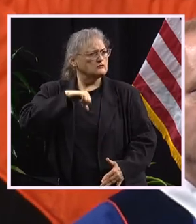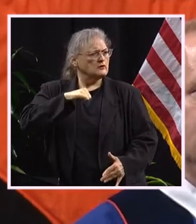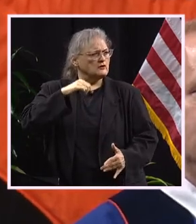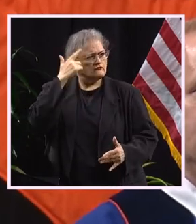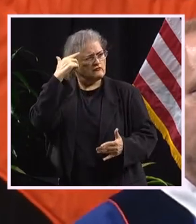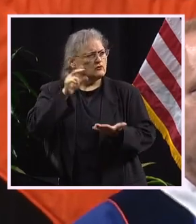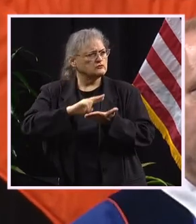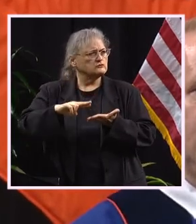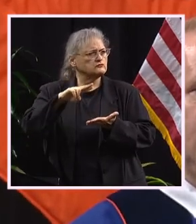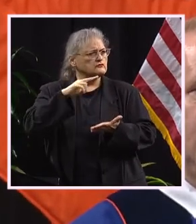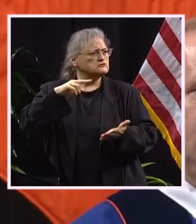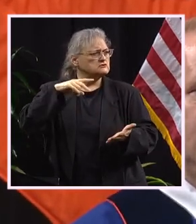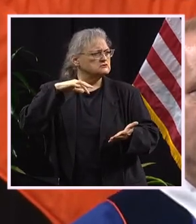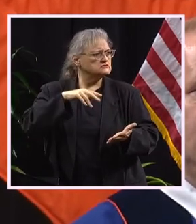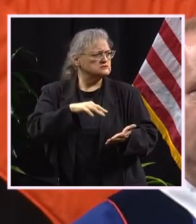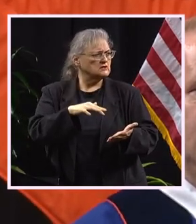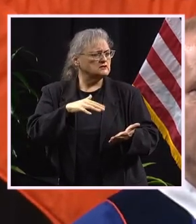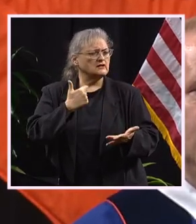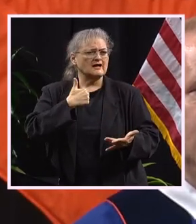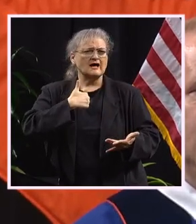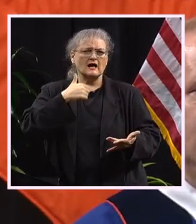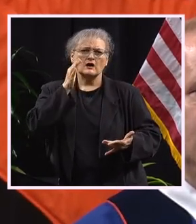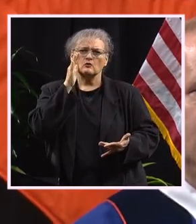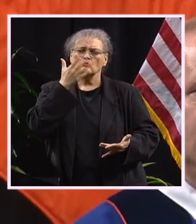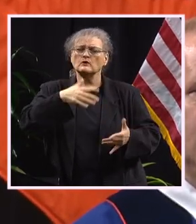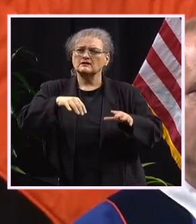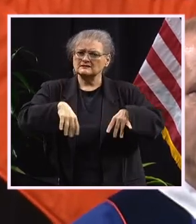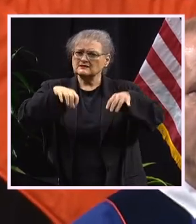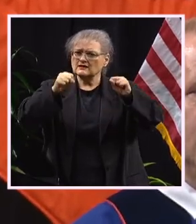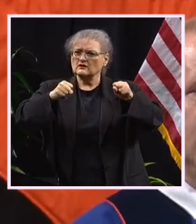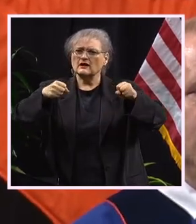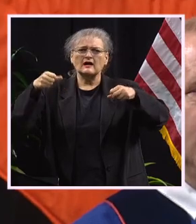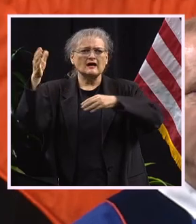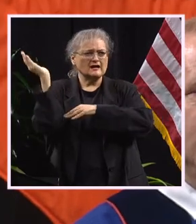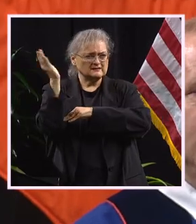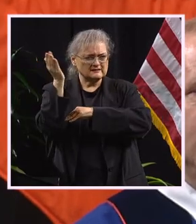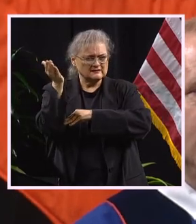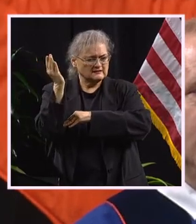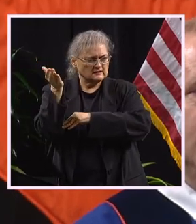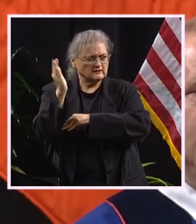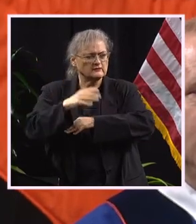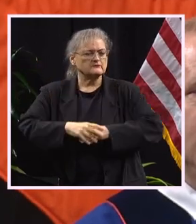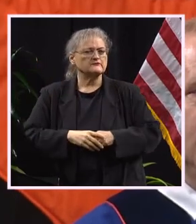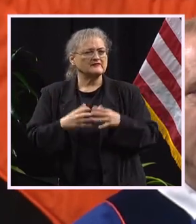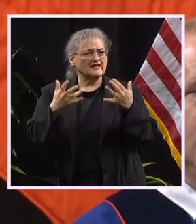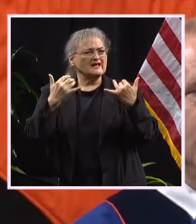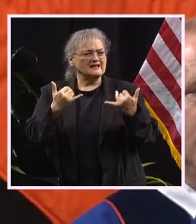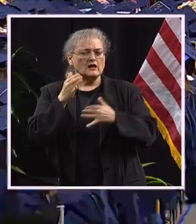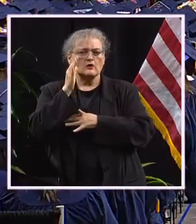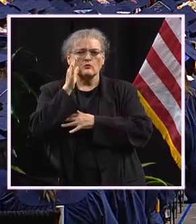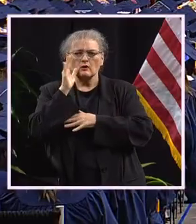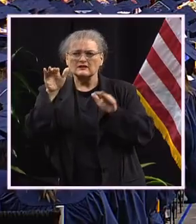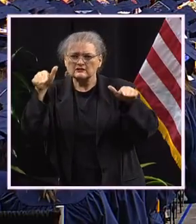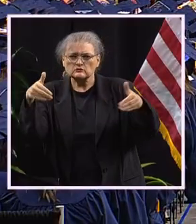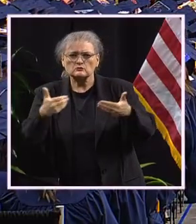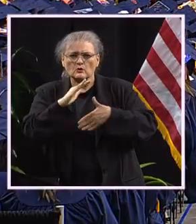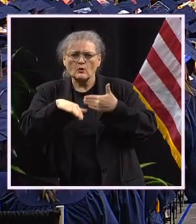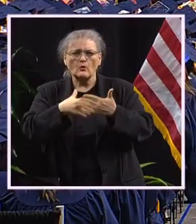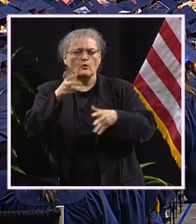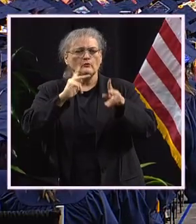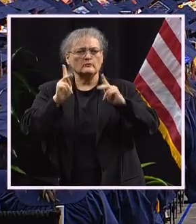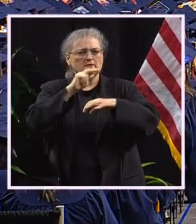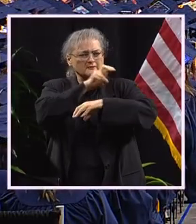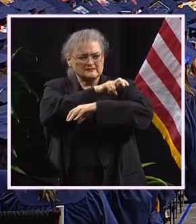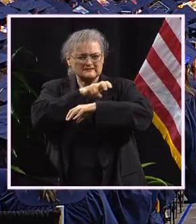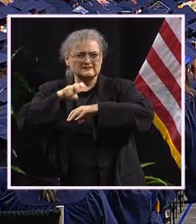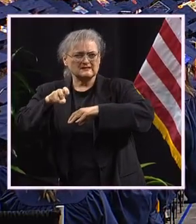College, and I will serve as your Masters of Ceremonies. It is now my pleasure to introduce the members of the stage party, who I will ask to